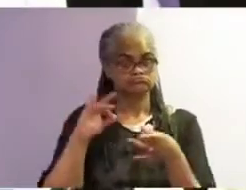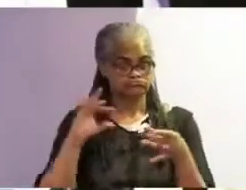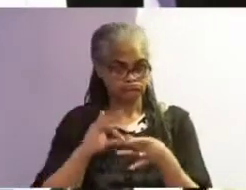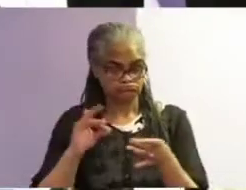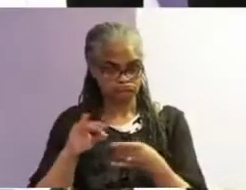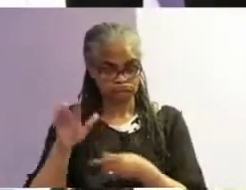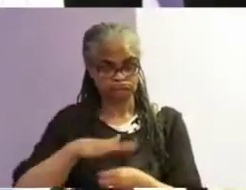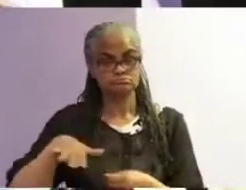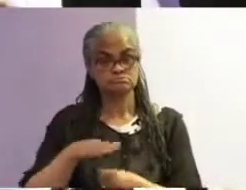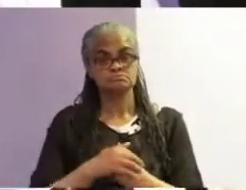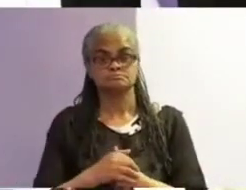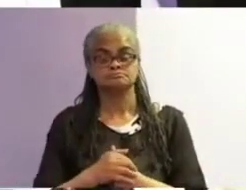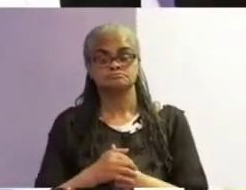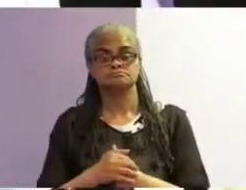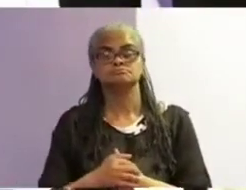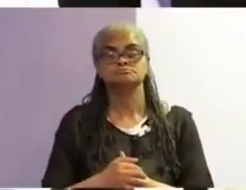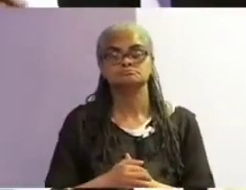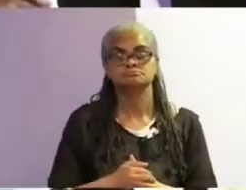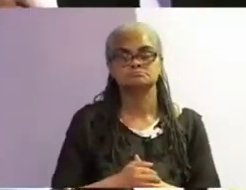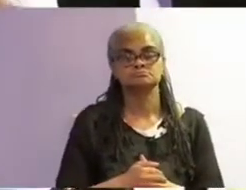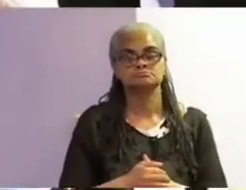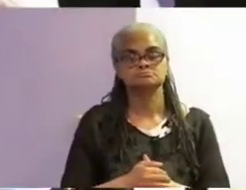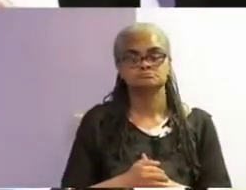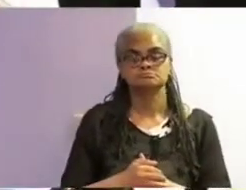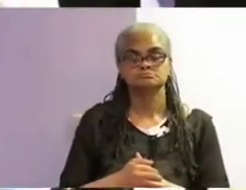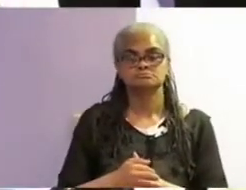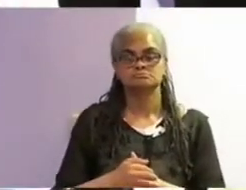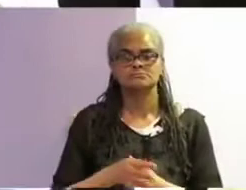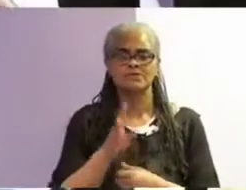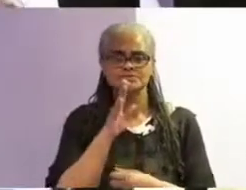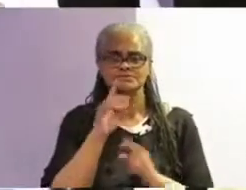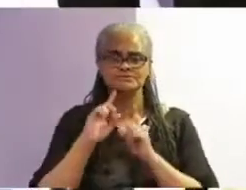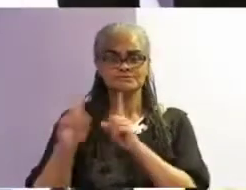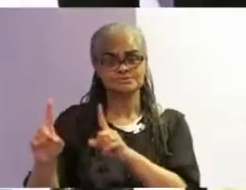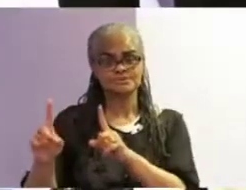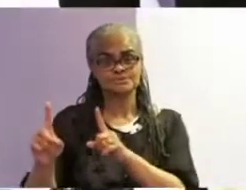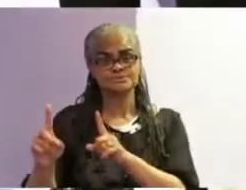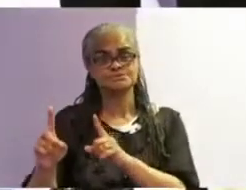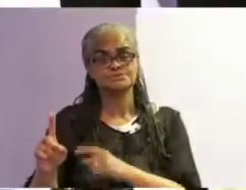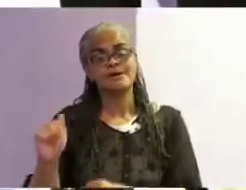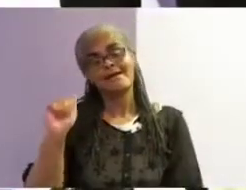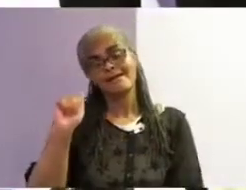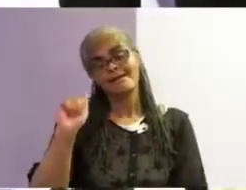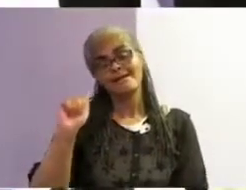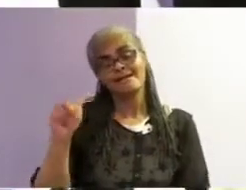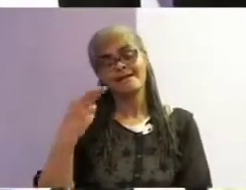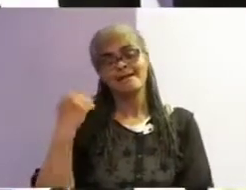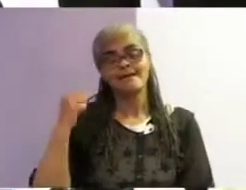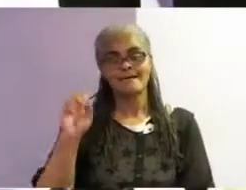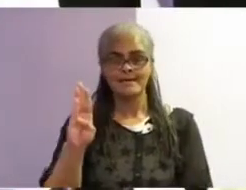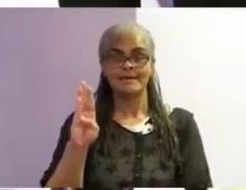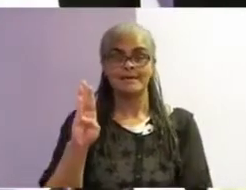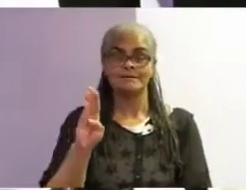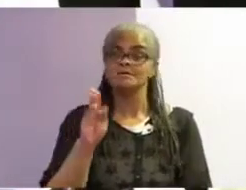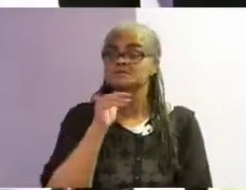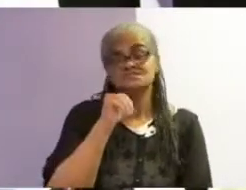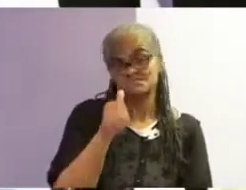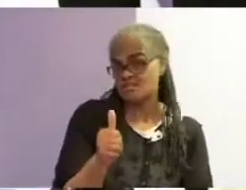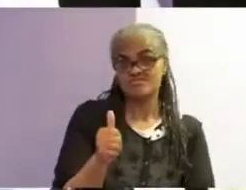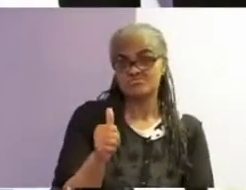He talks about him going to tell Ahab that is not going to